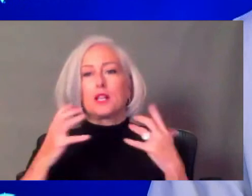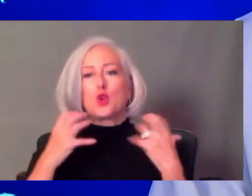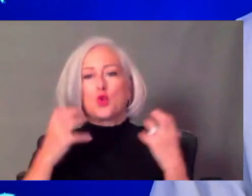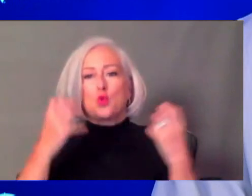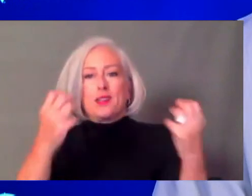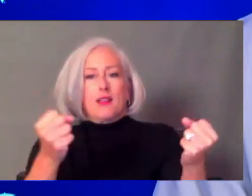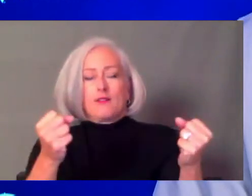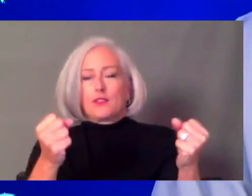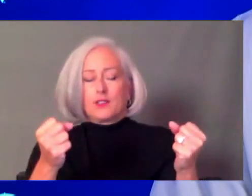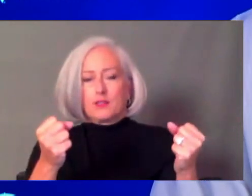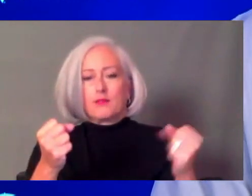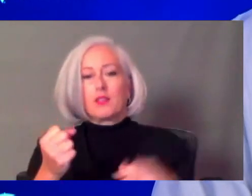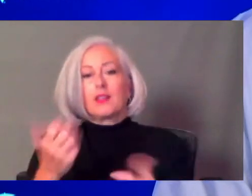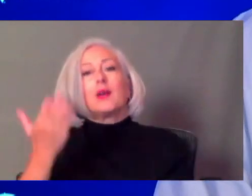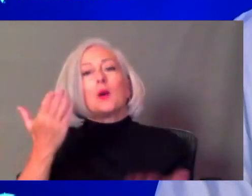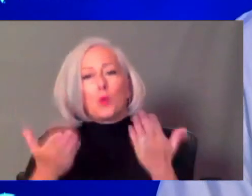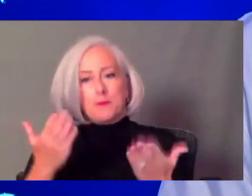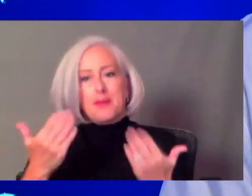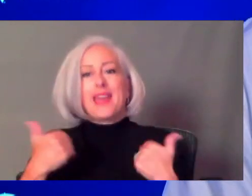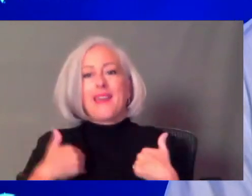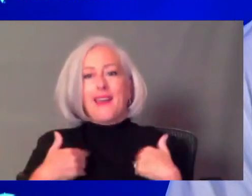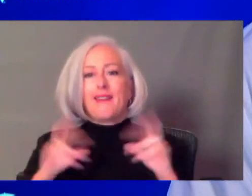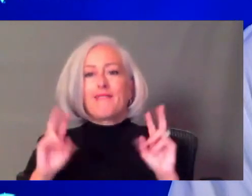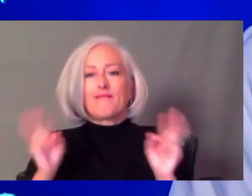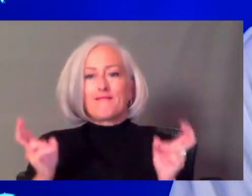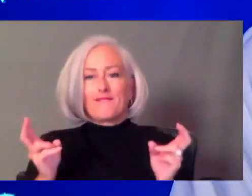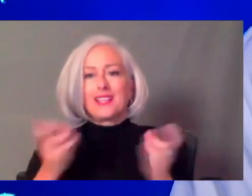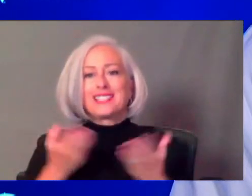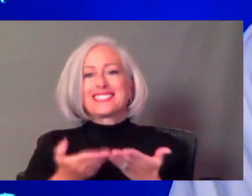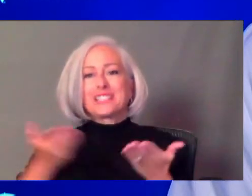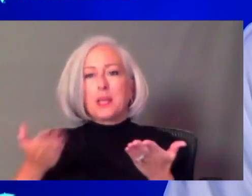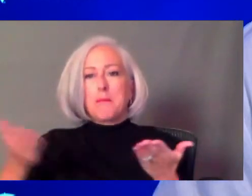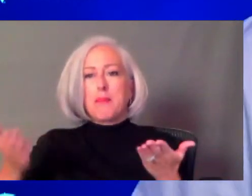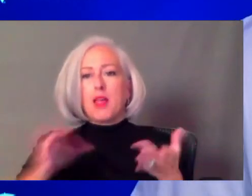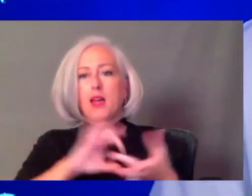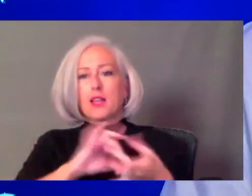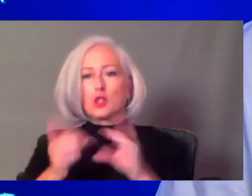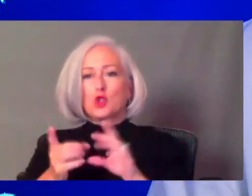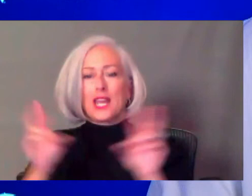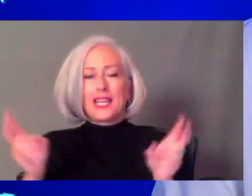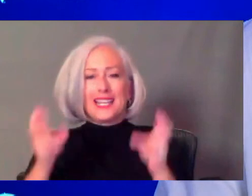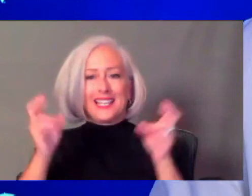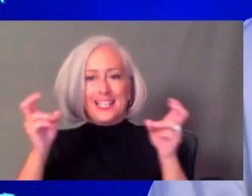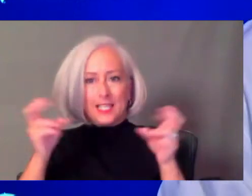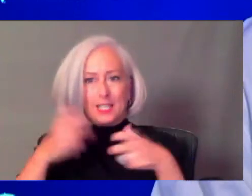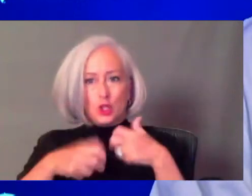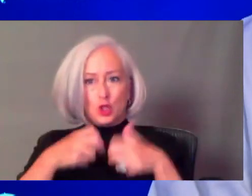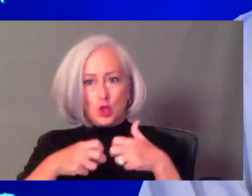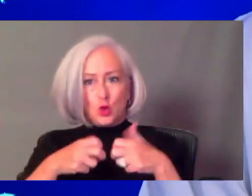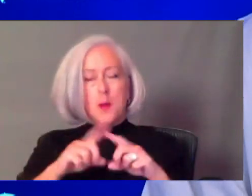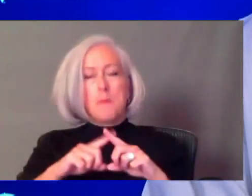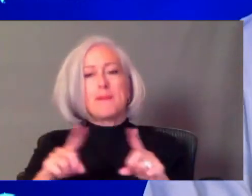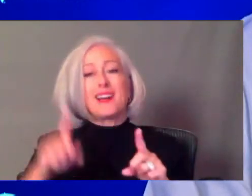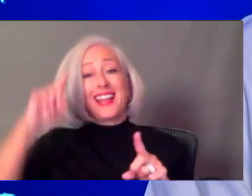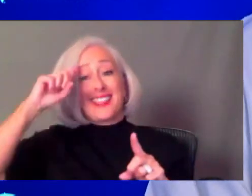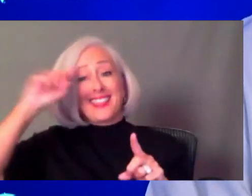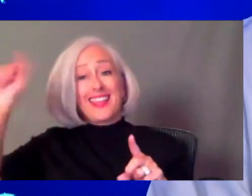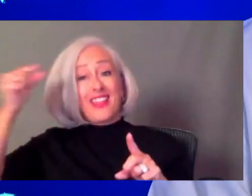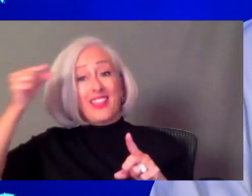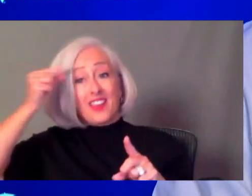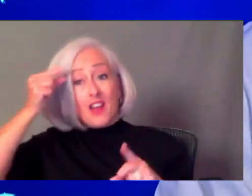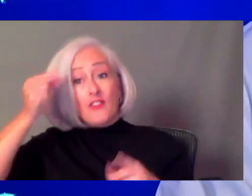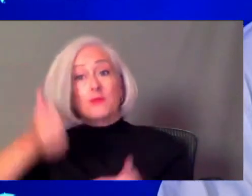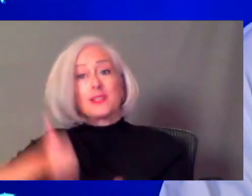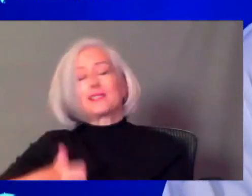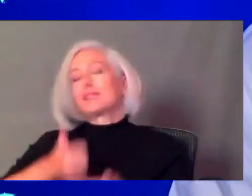all use them when they should, we probably would have a supply chain problem. But we don't have a supply chain problem because they are underutilized. And you can call your physicians, and if